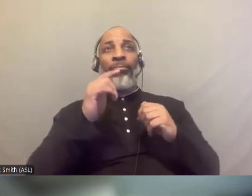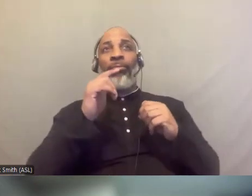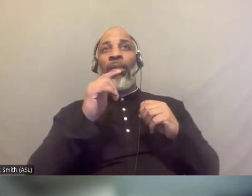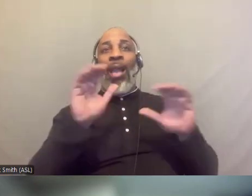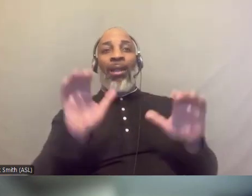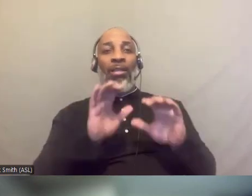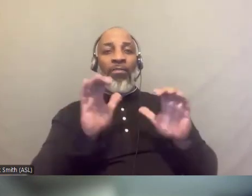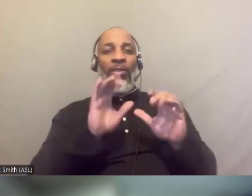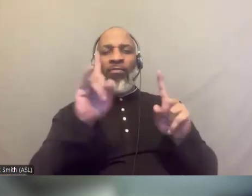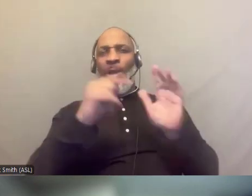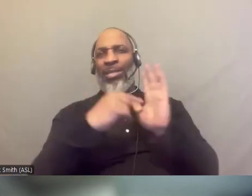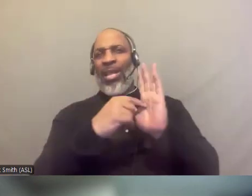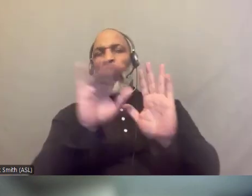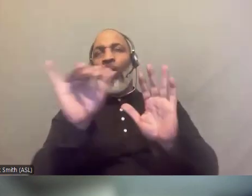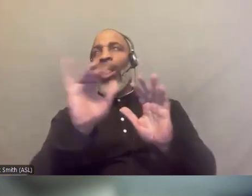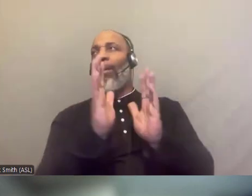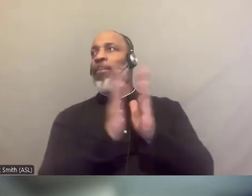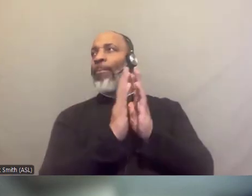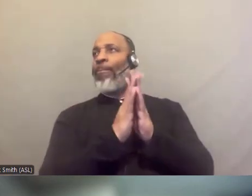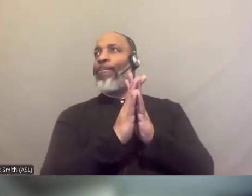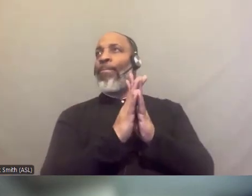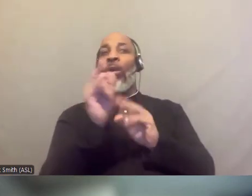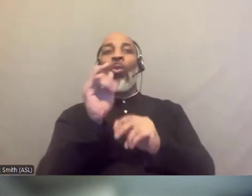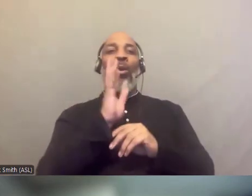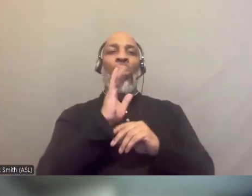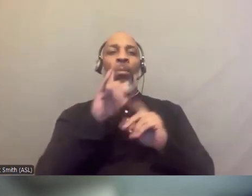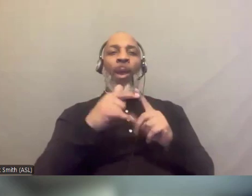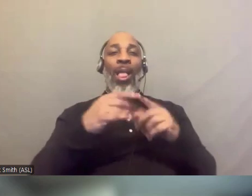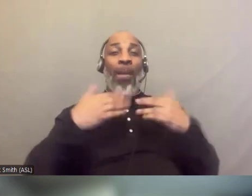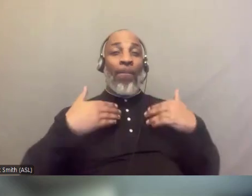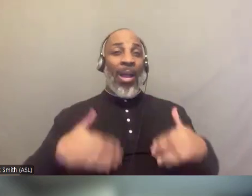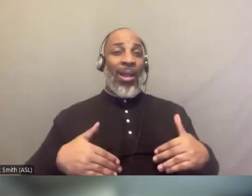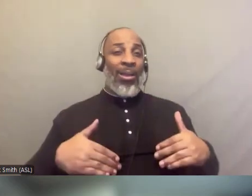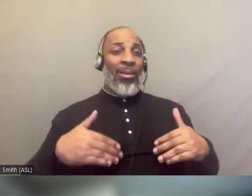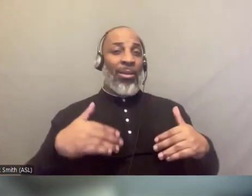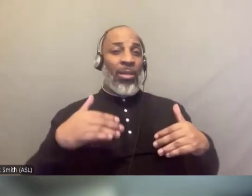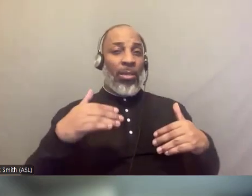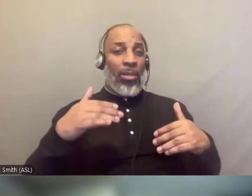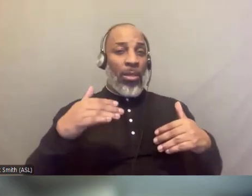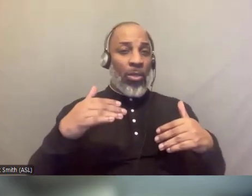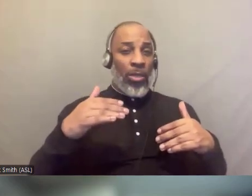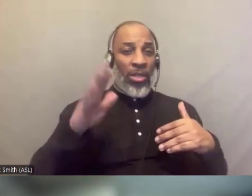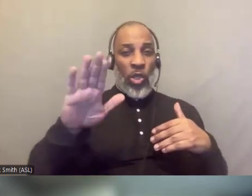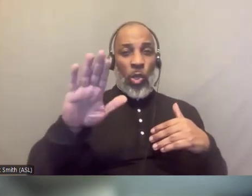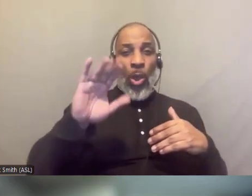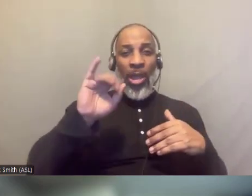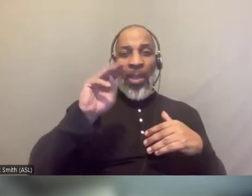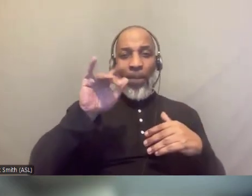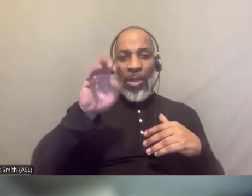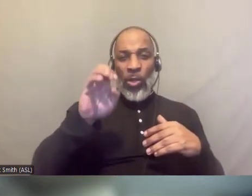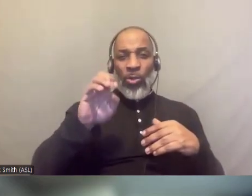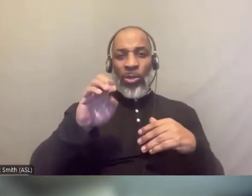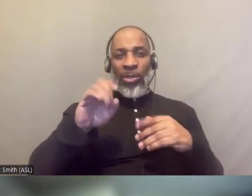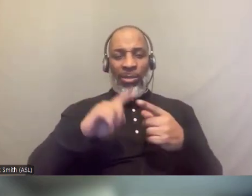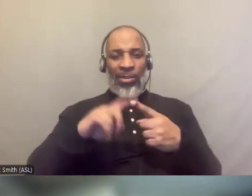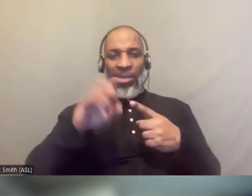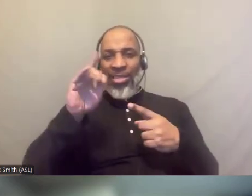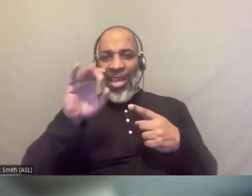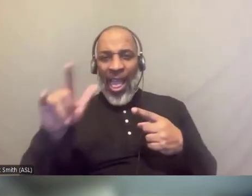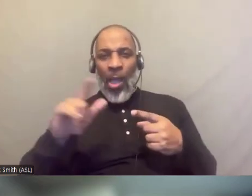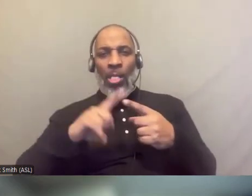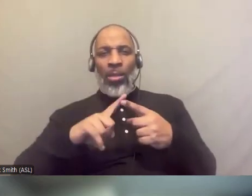example, when we talk about that, we're talking about bodily functions such as your immune system, cell, digestive